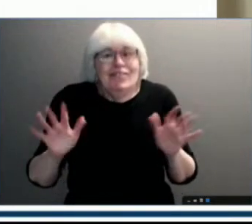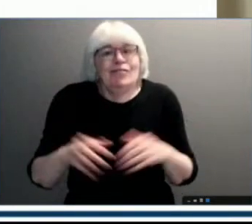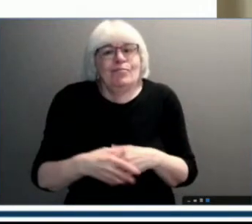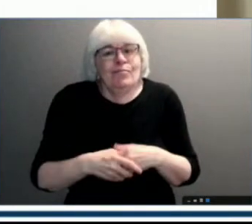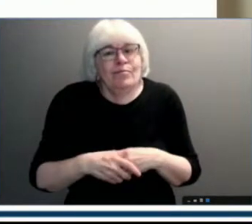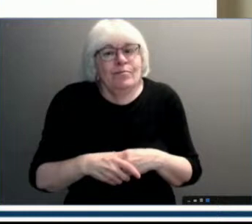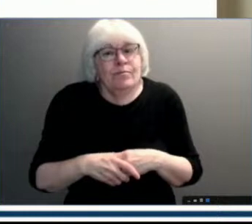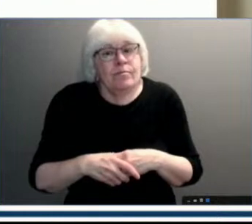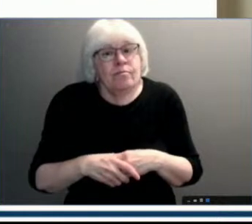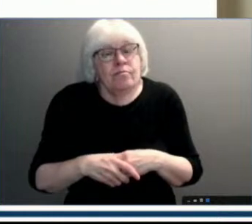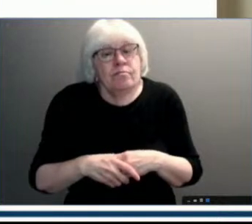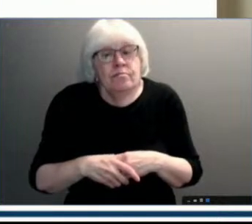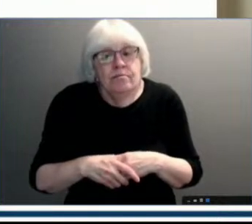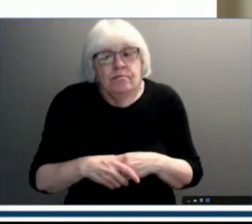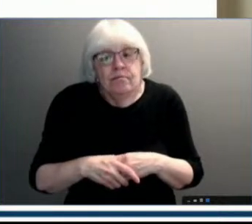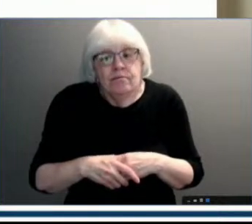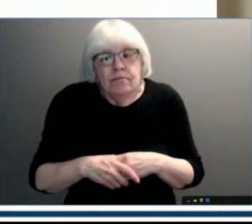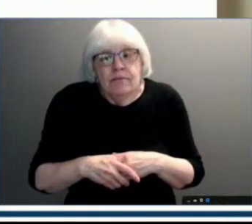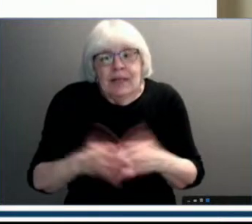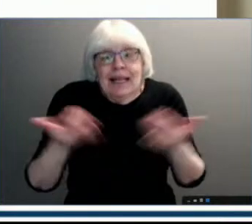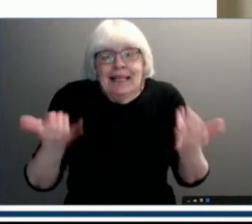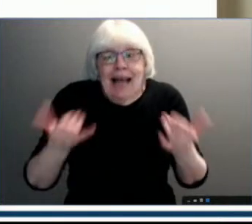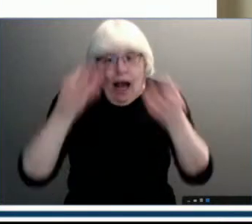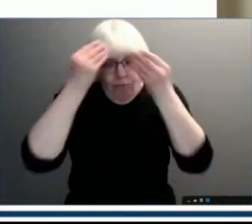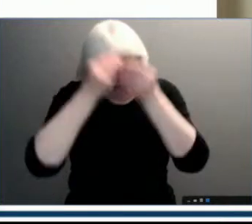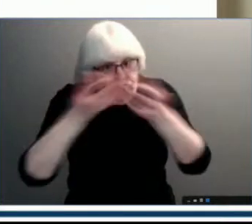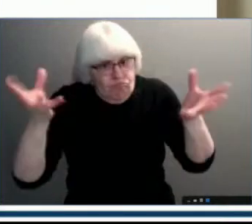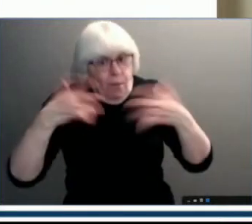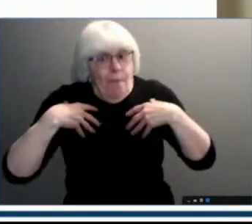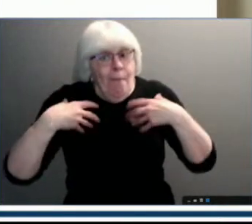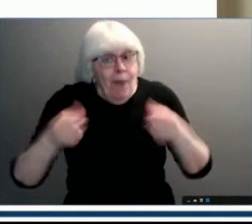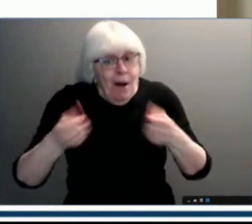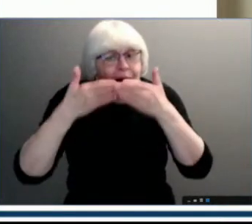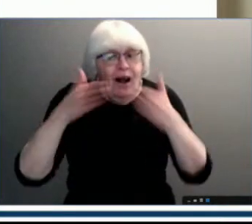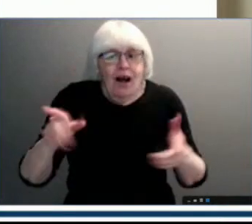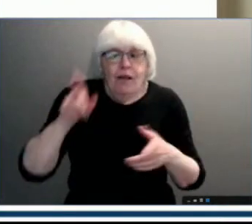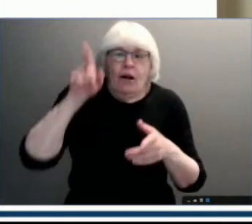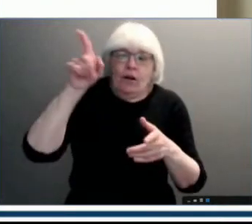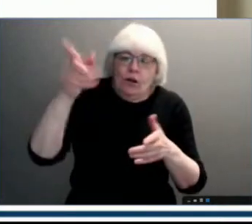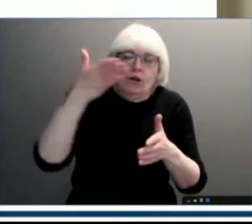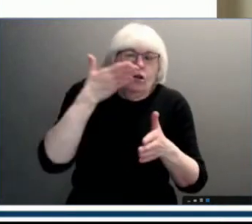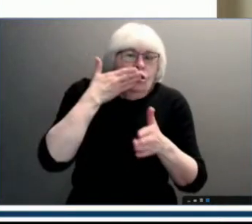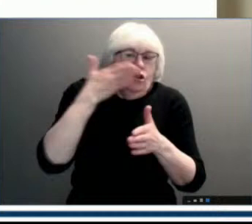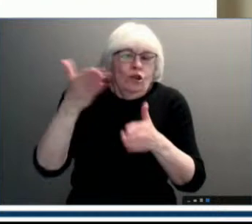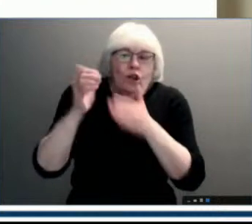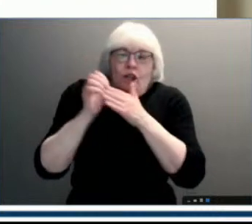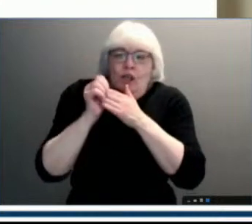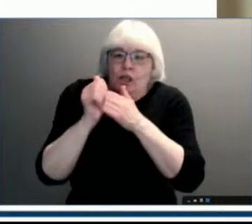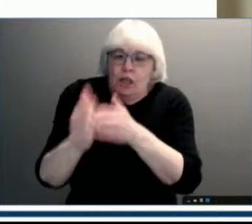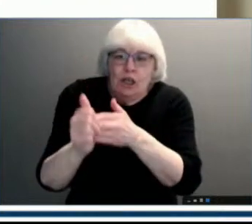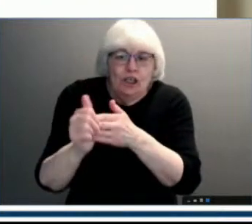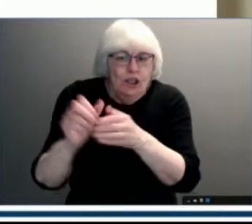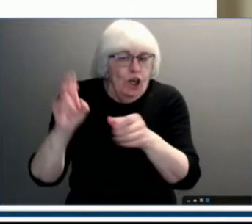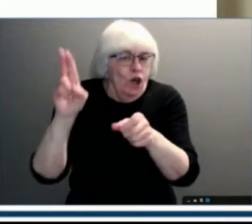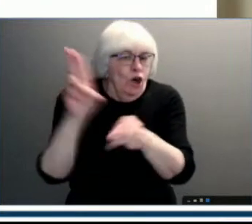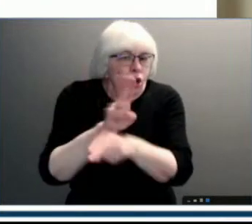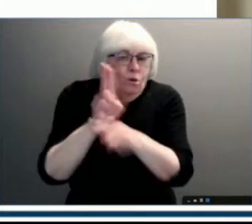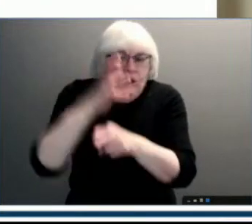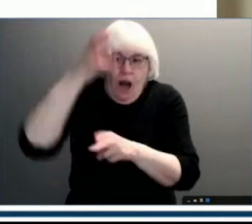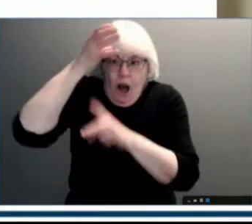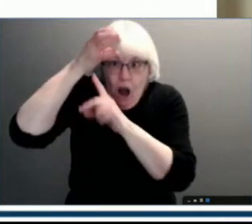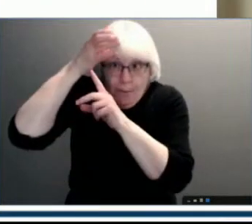that public health is leading a common sense approach to this variant that is appropriate at this